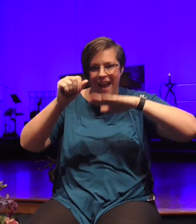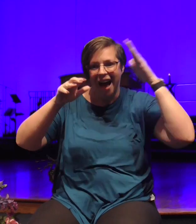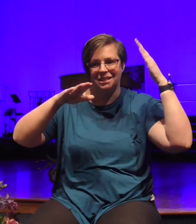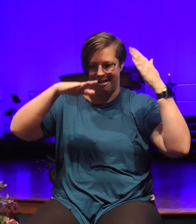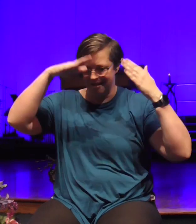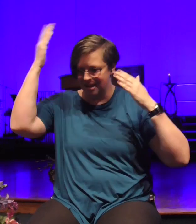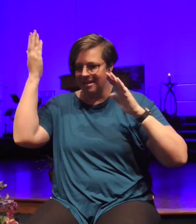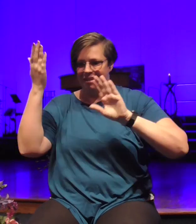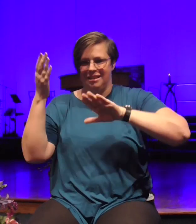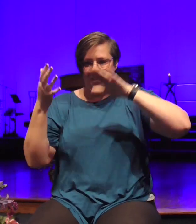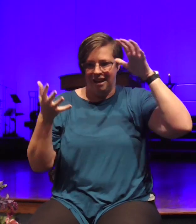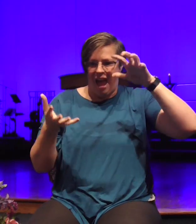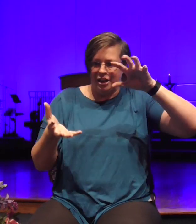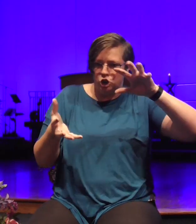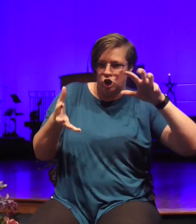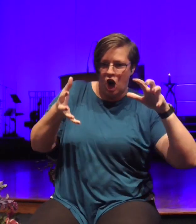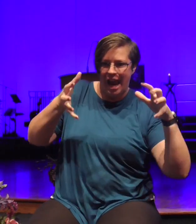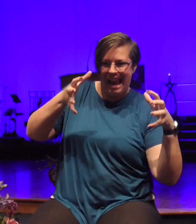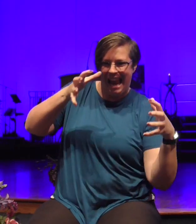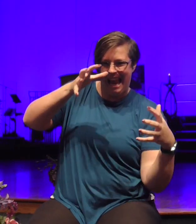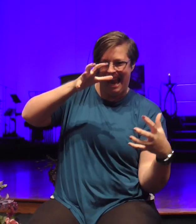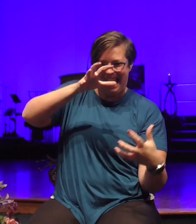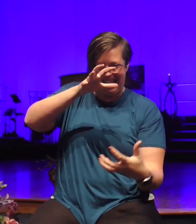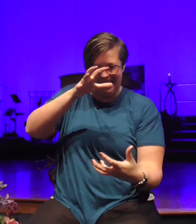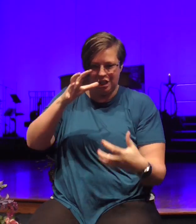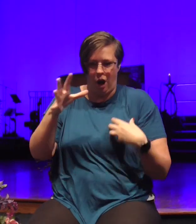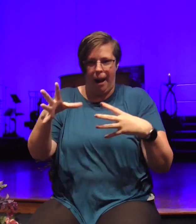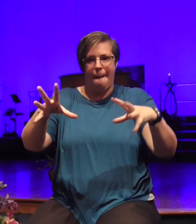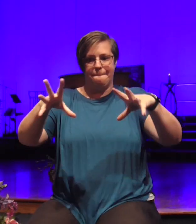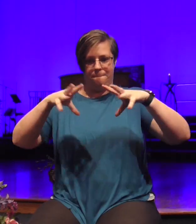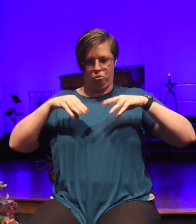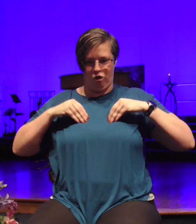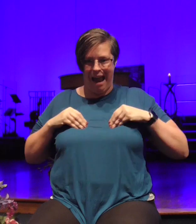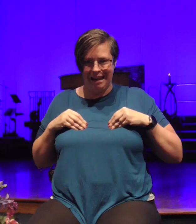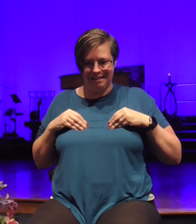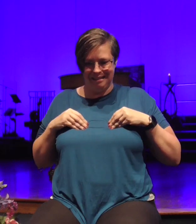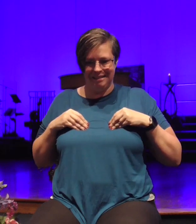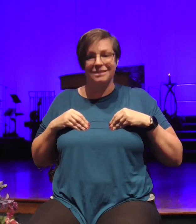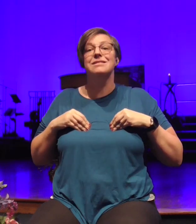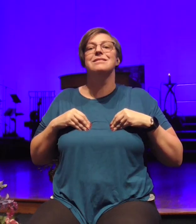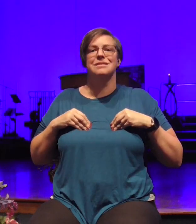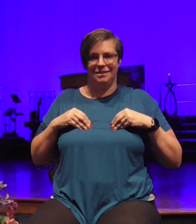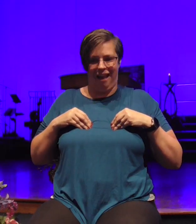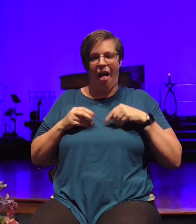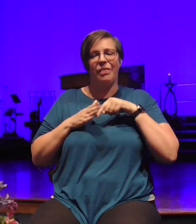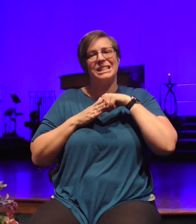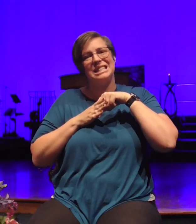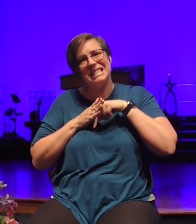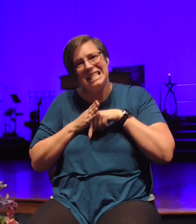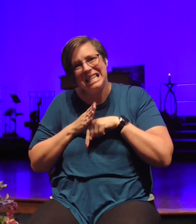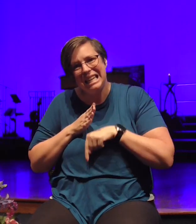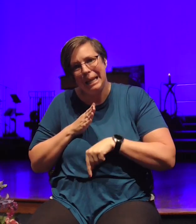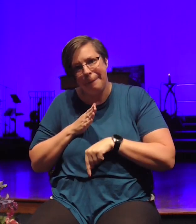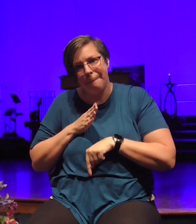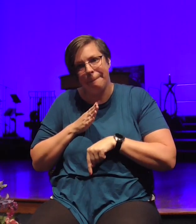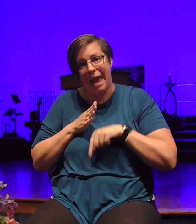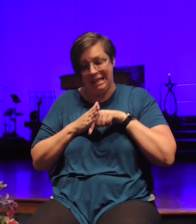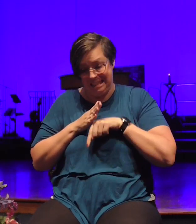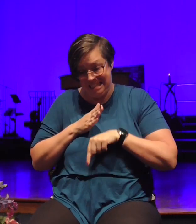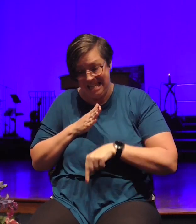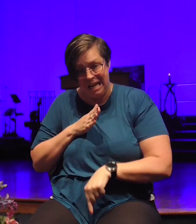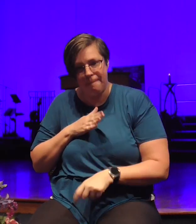and evolve and embrace and activate a deeper and deeper and